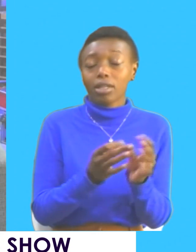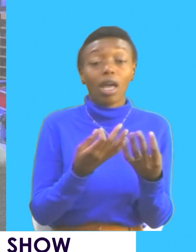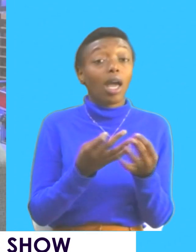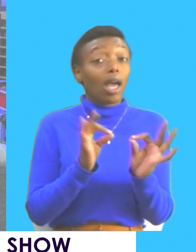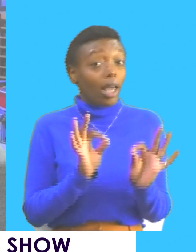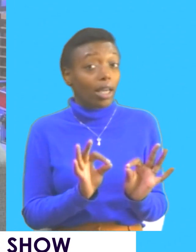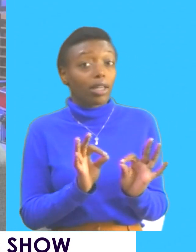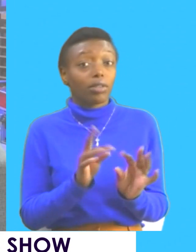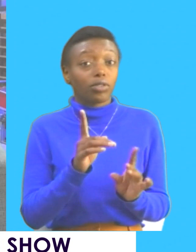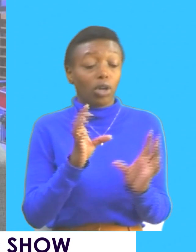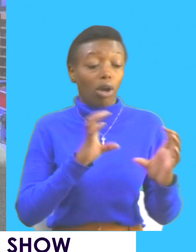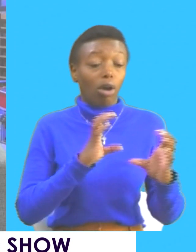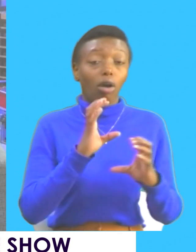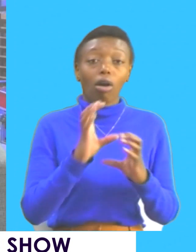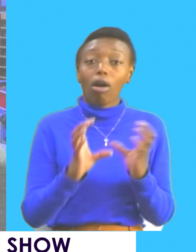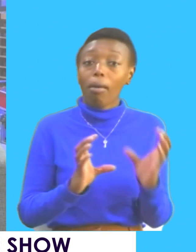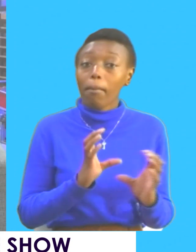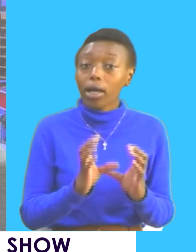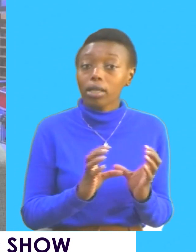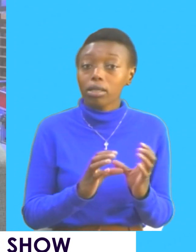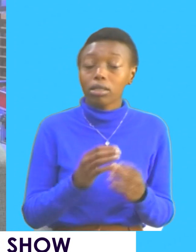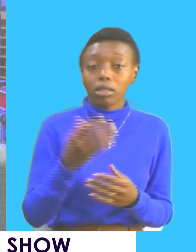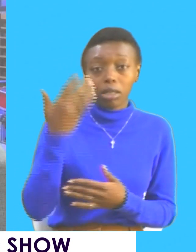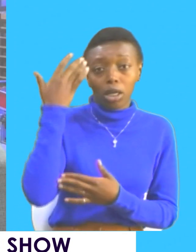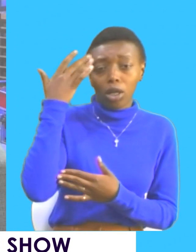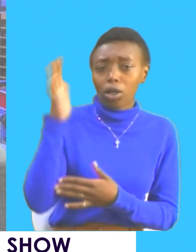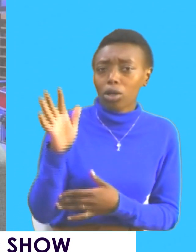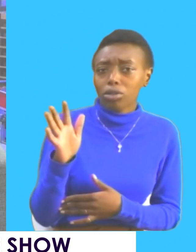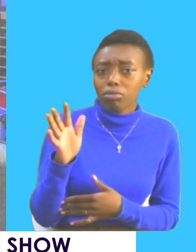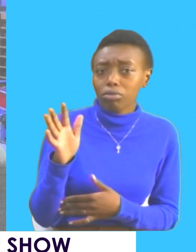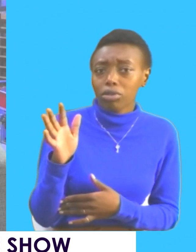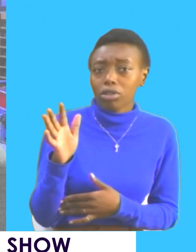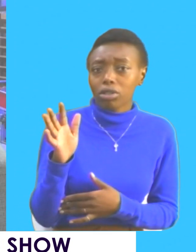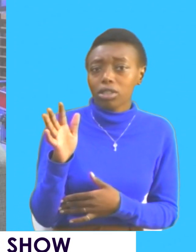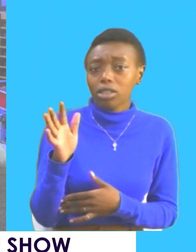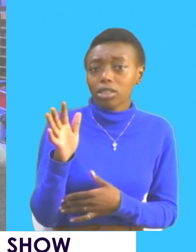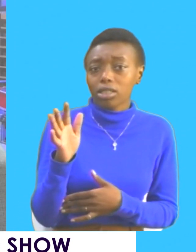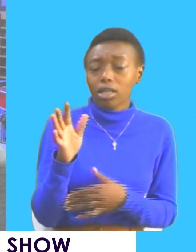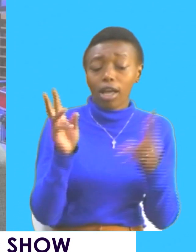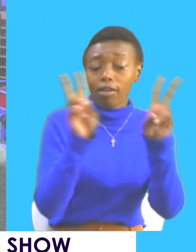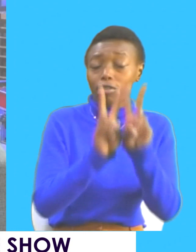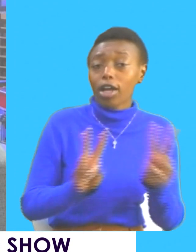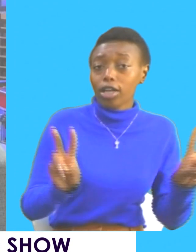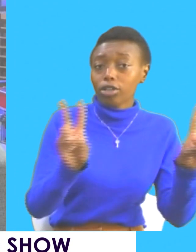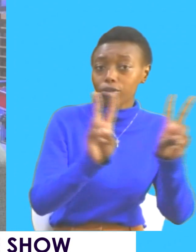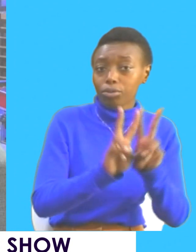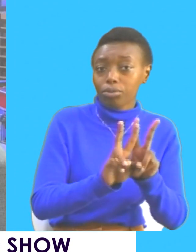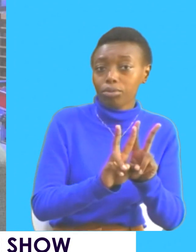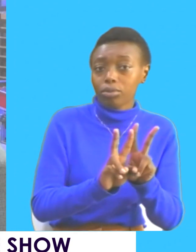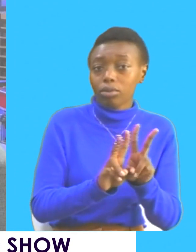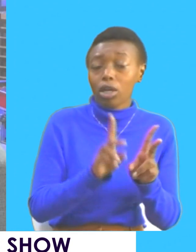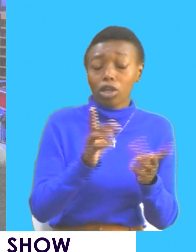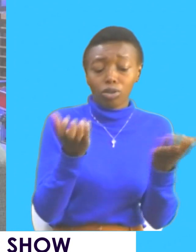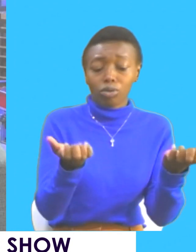your organization lost its relevance, then it's out of business. You need to